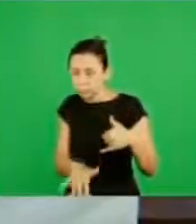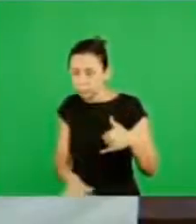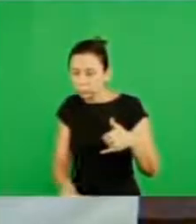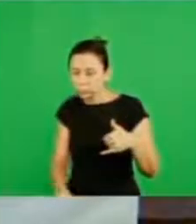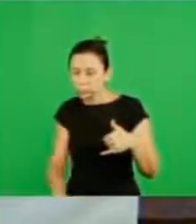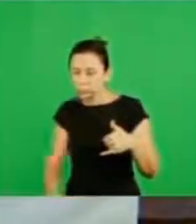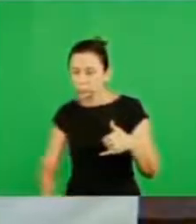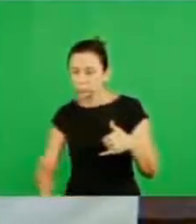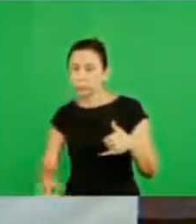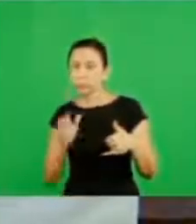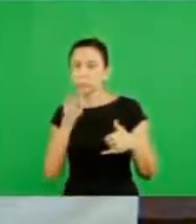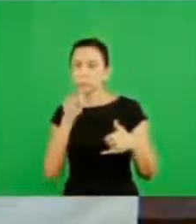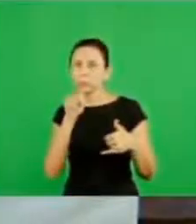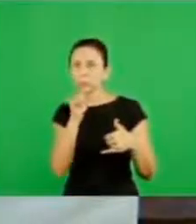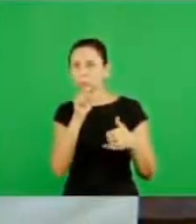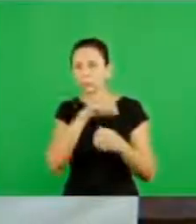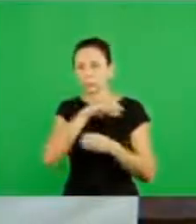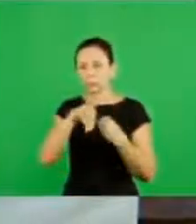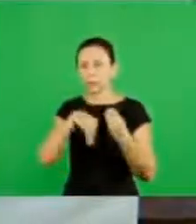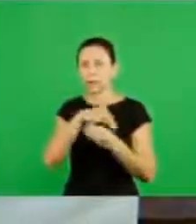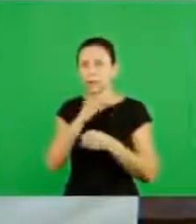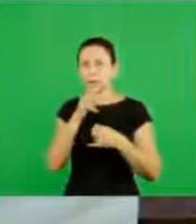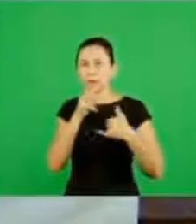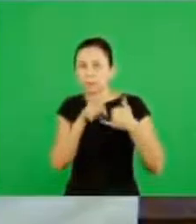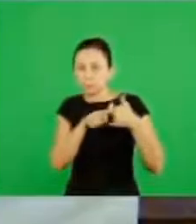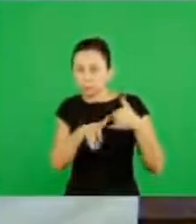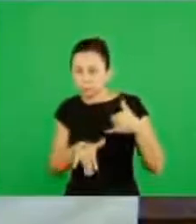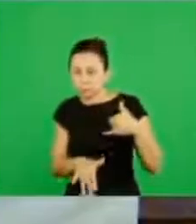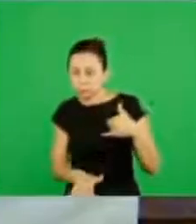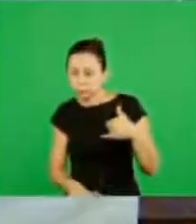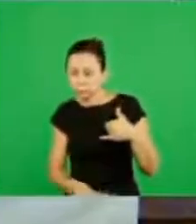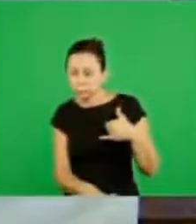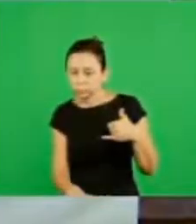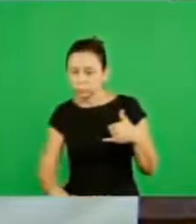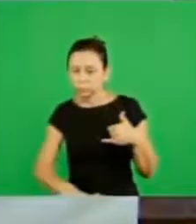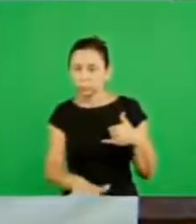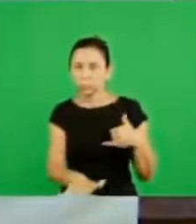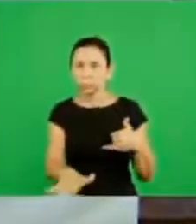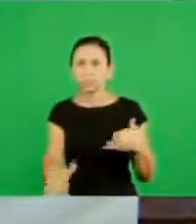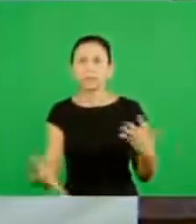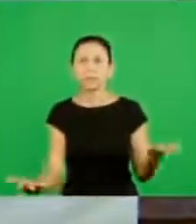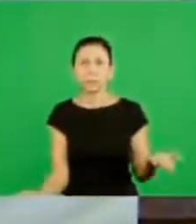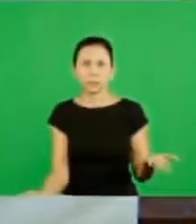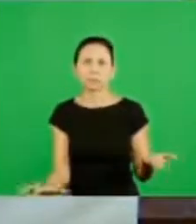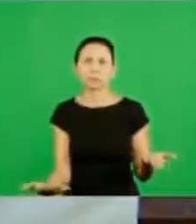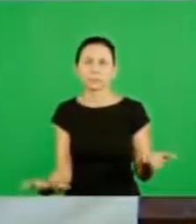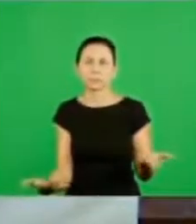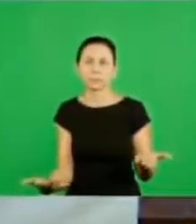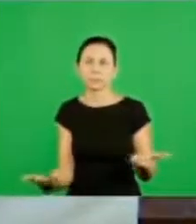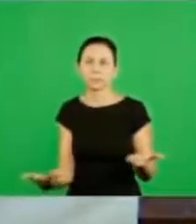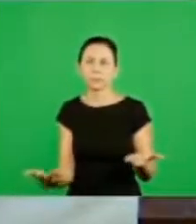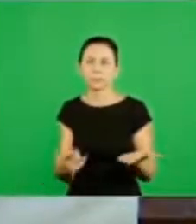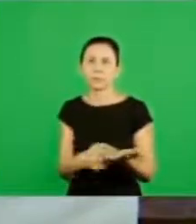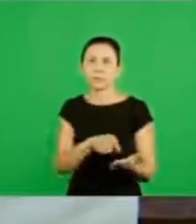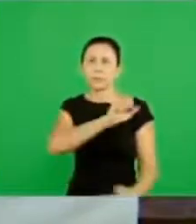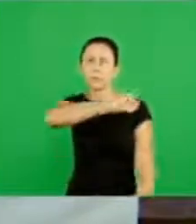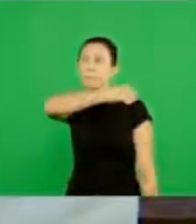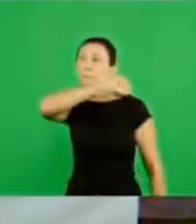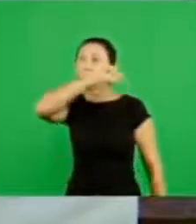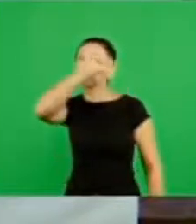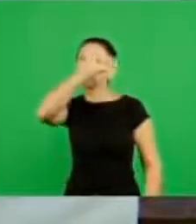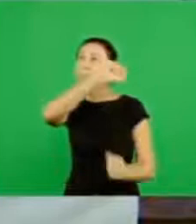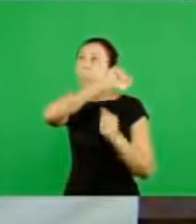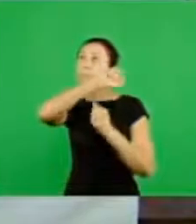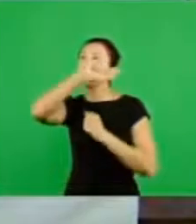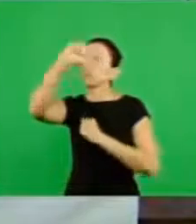in Chernobyl is sinking. It's an atomic problem, nuclear problem. And Europe is worried because it just keeps sinking into